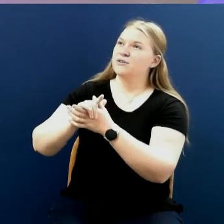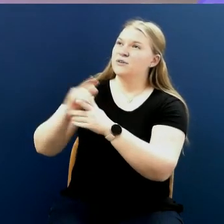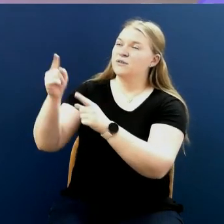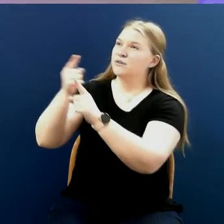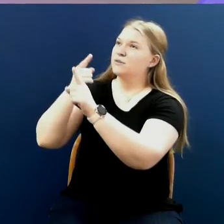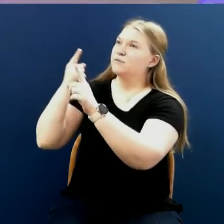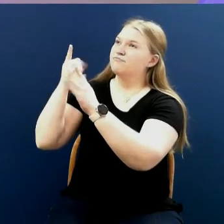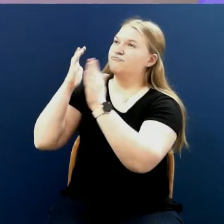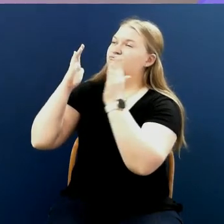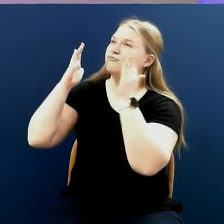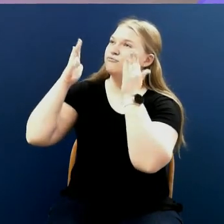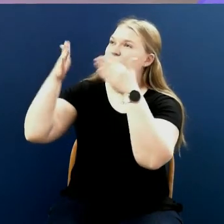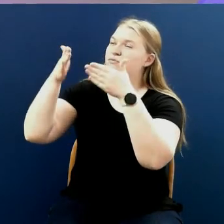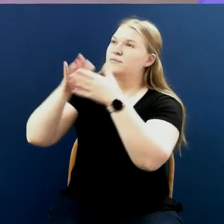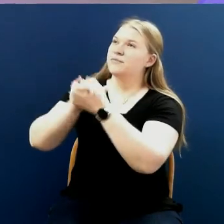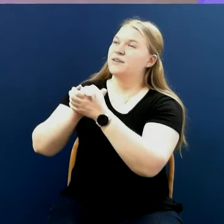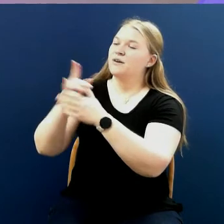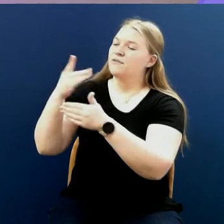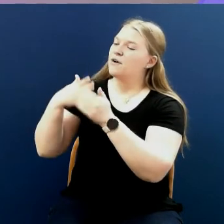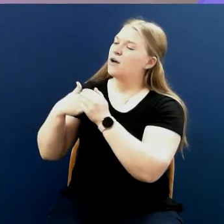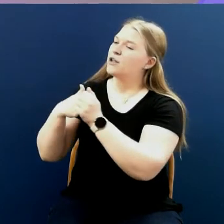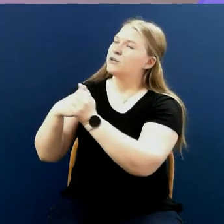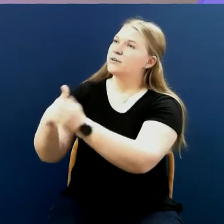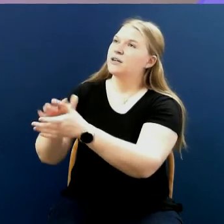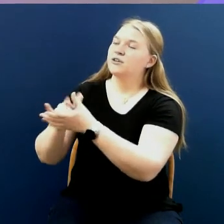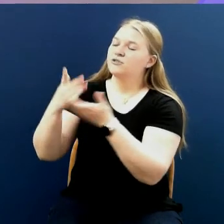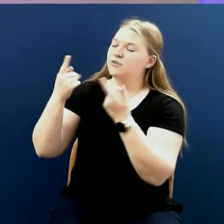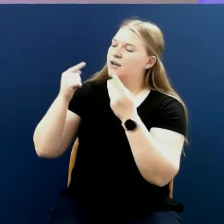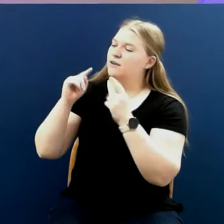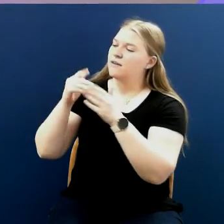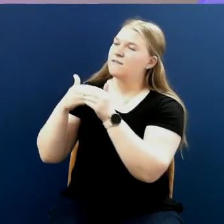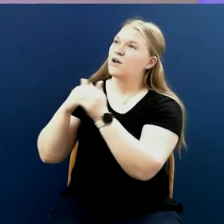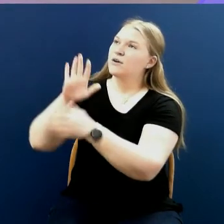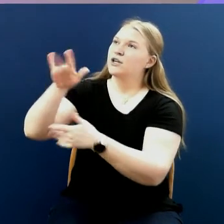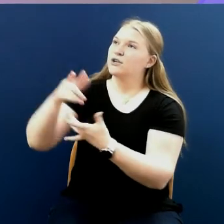to following and trying to follow in your spirit.